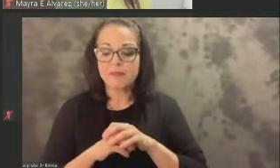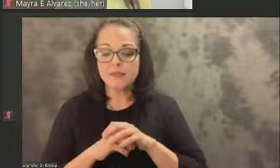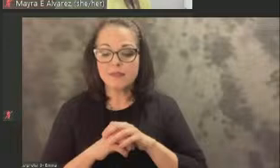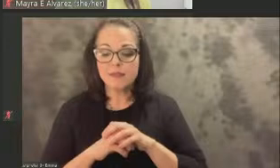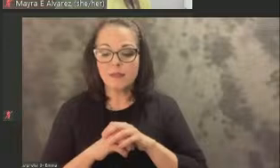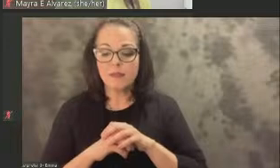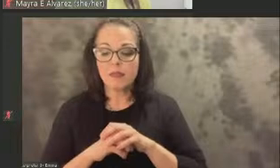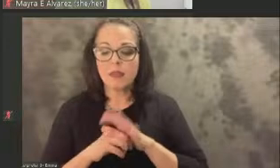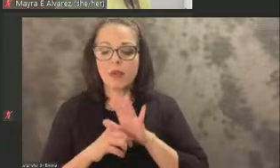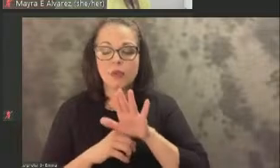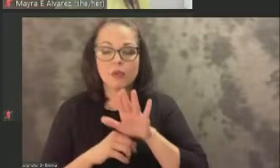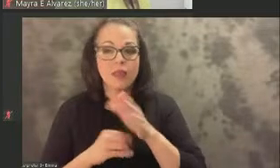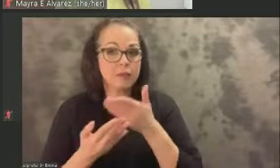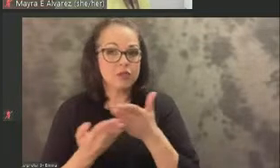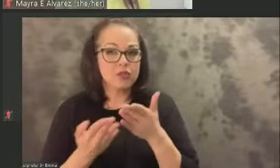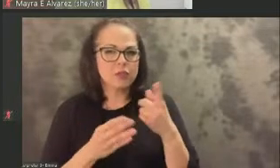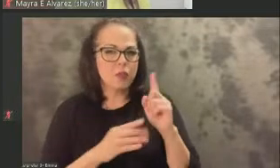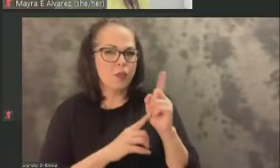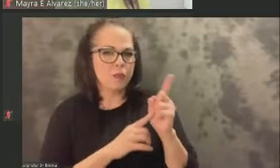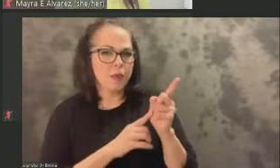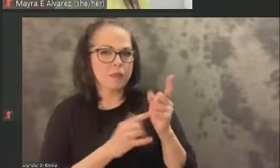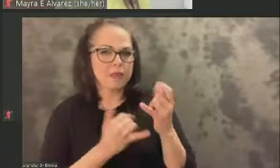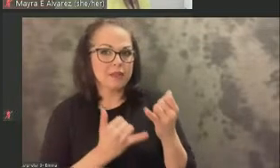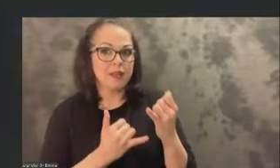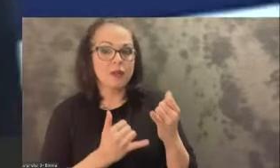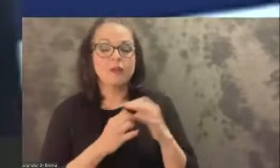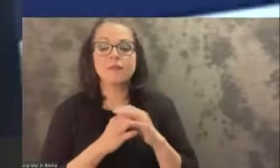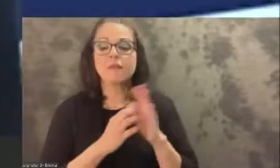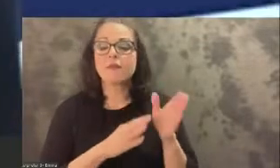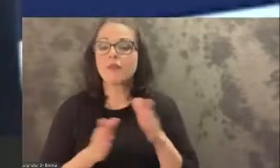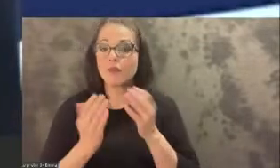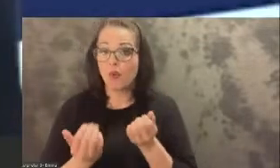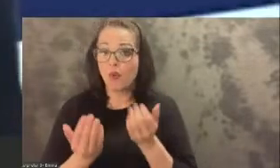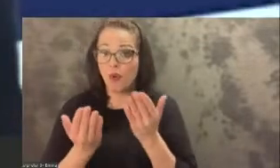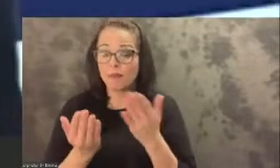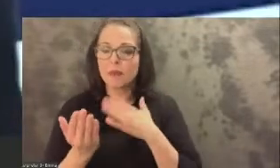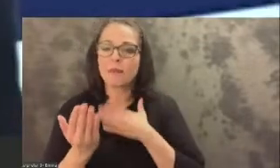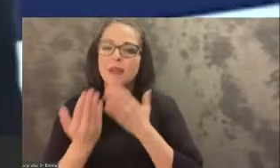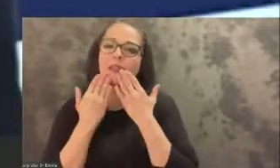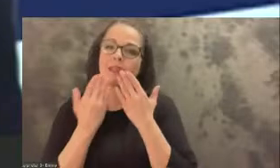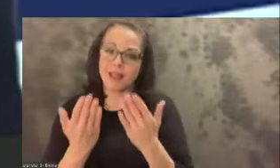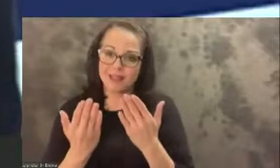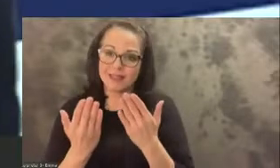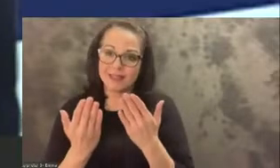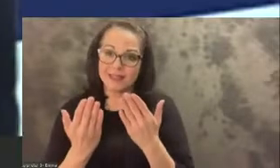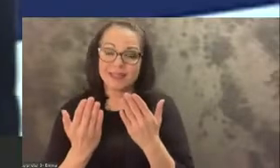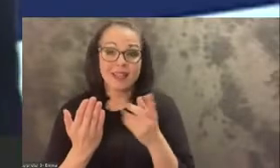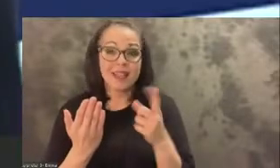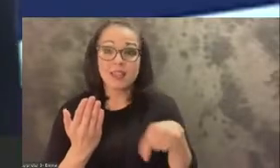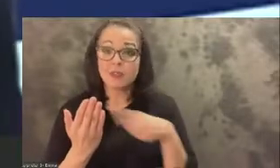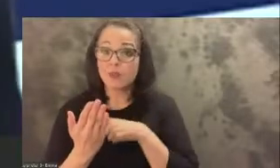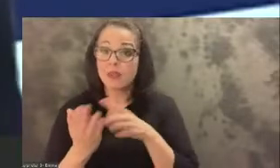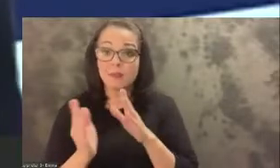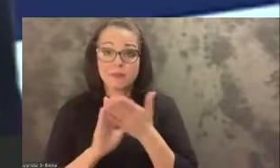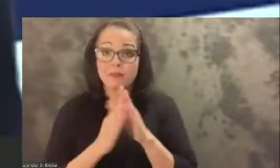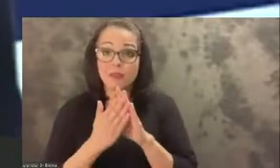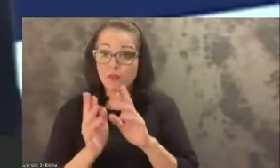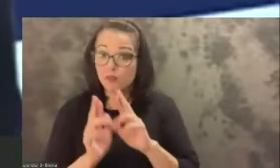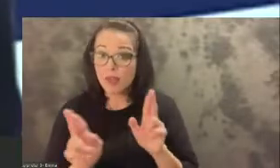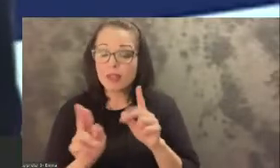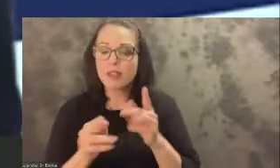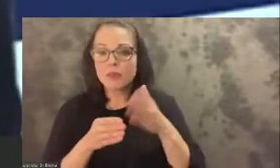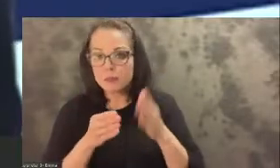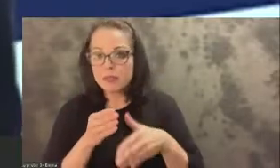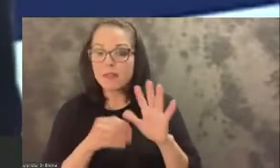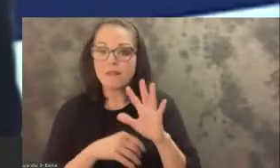So let me just take a moment now to offer my thanks as we get ready to conclude our 5th